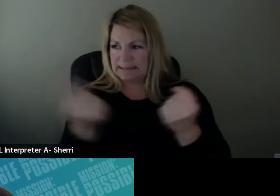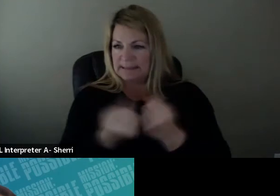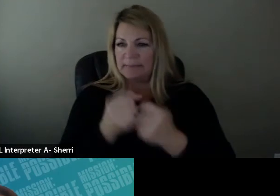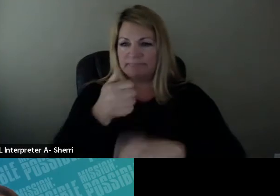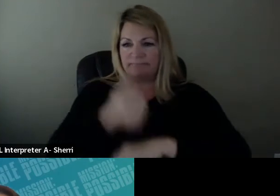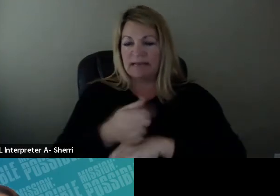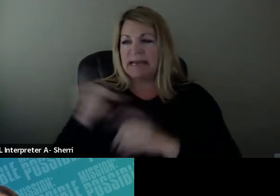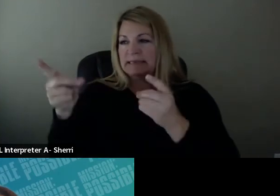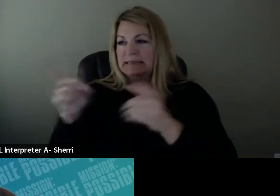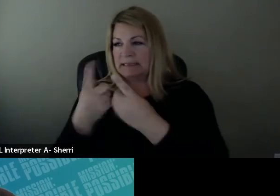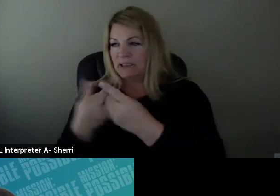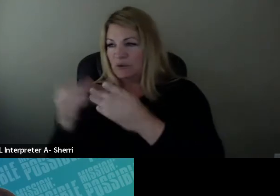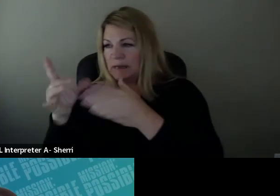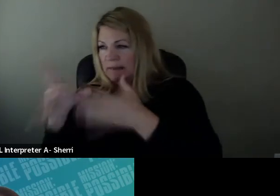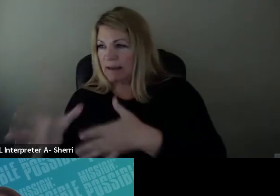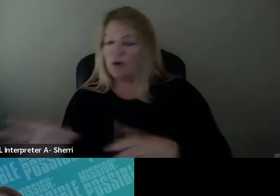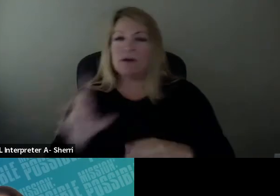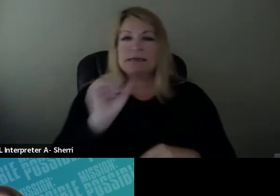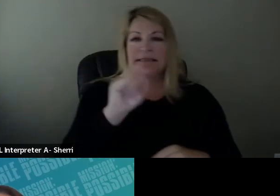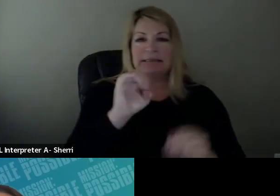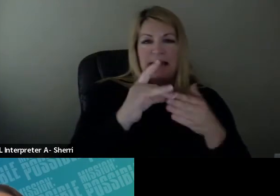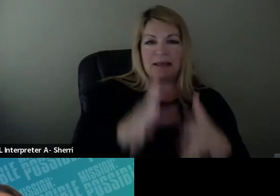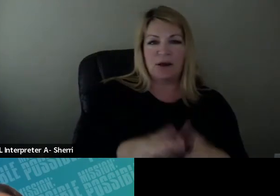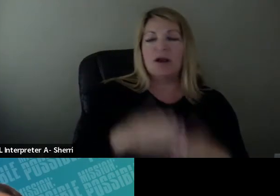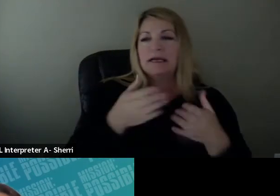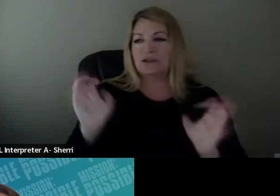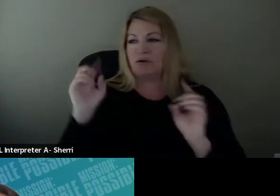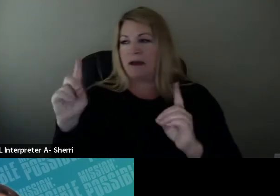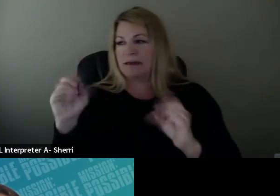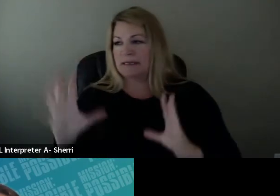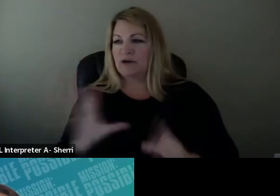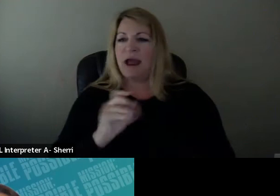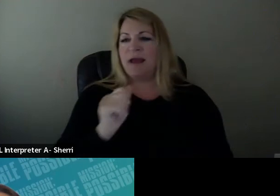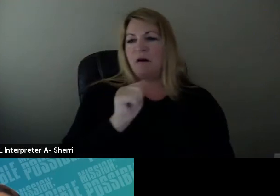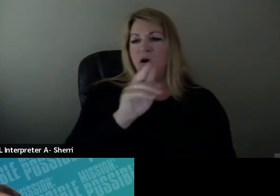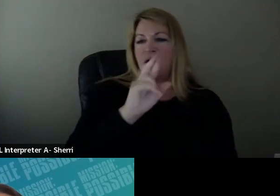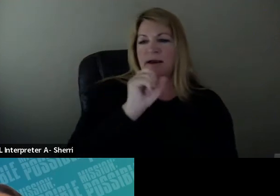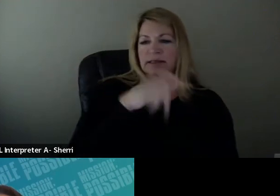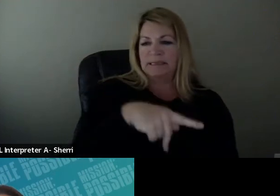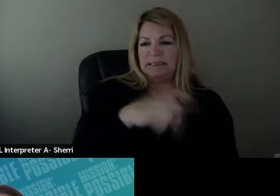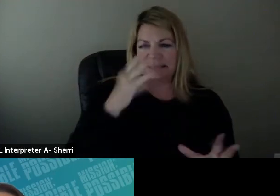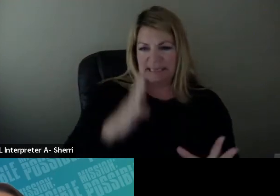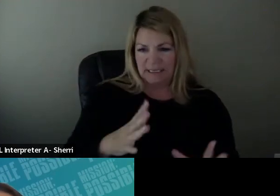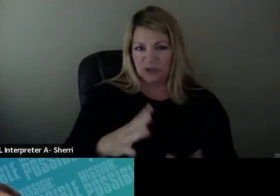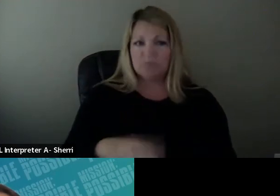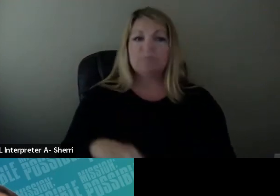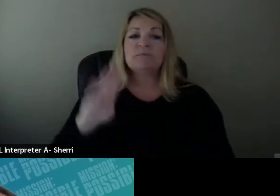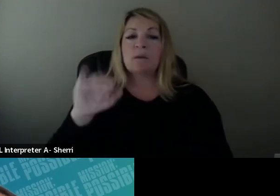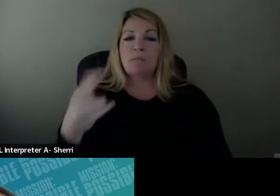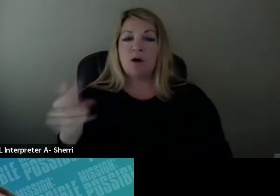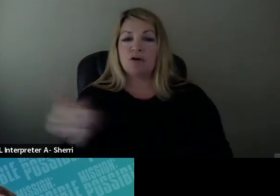district leaders, site leaders, general education teachers, and RSP teachers. March to May